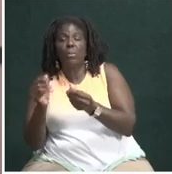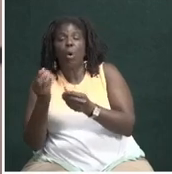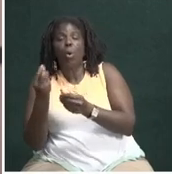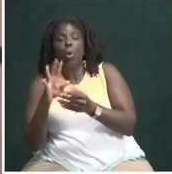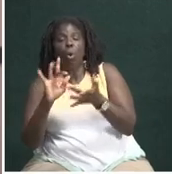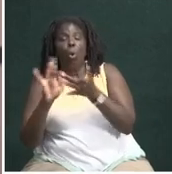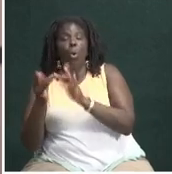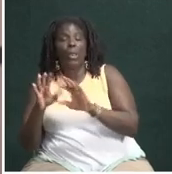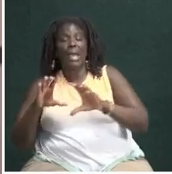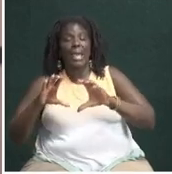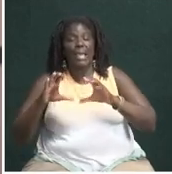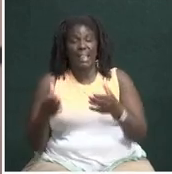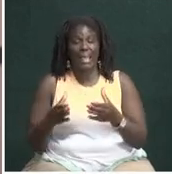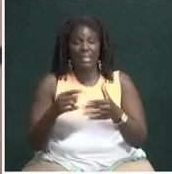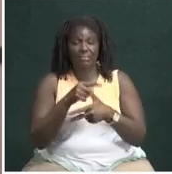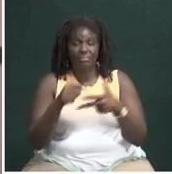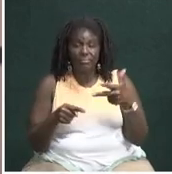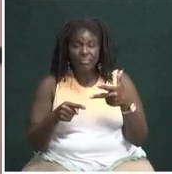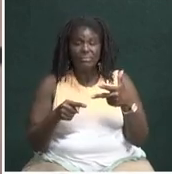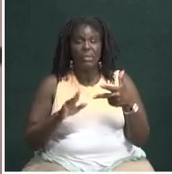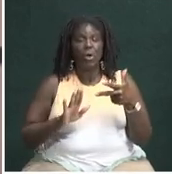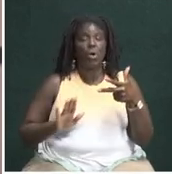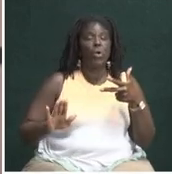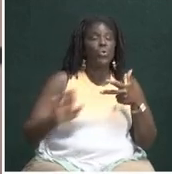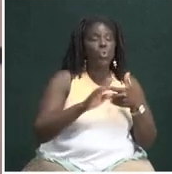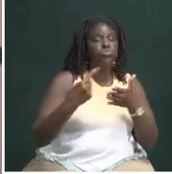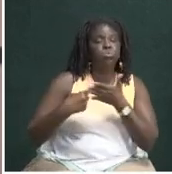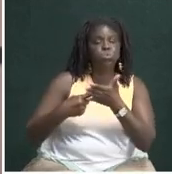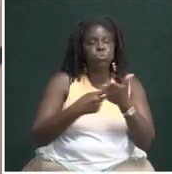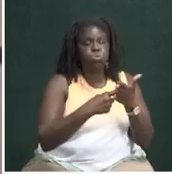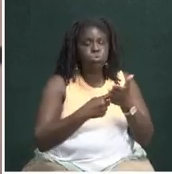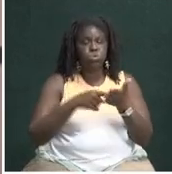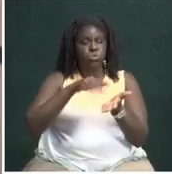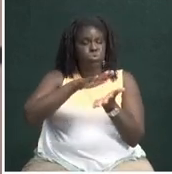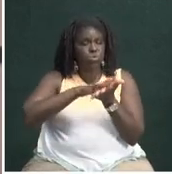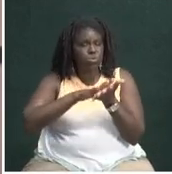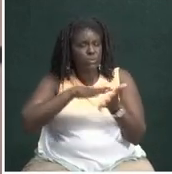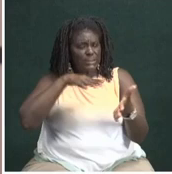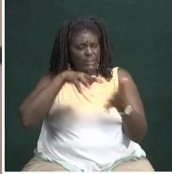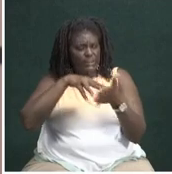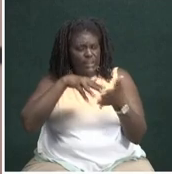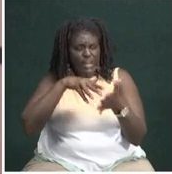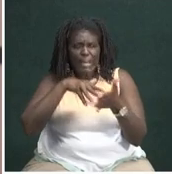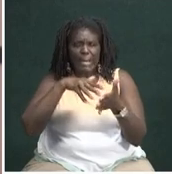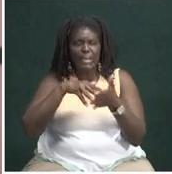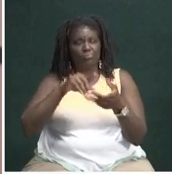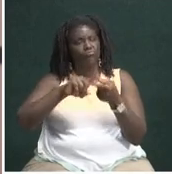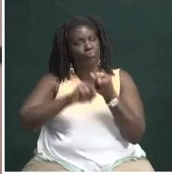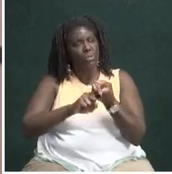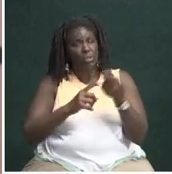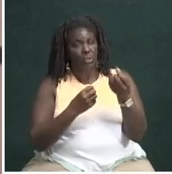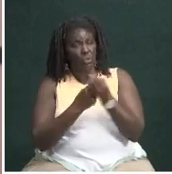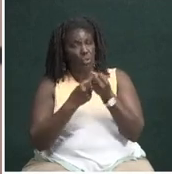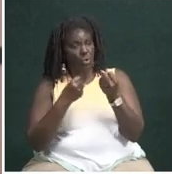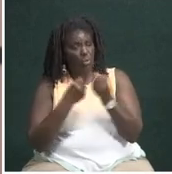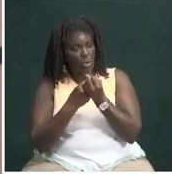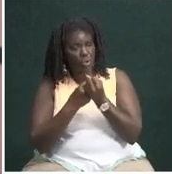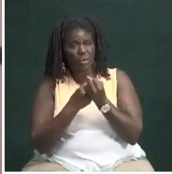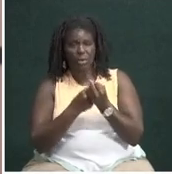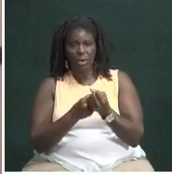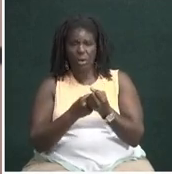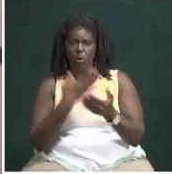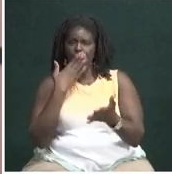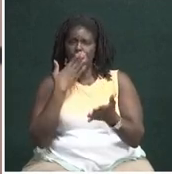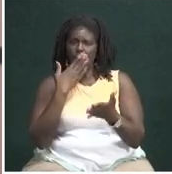of the online programs, your discourse, scholarship, and friendship supported a robust